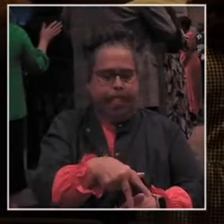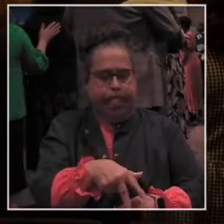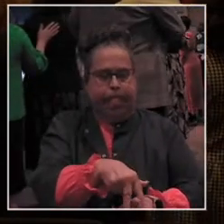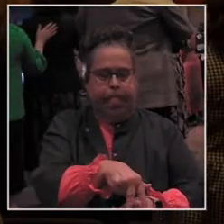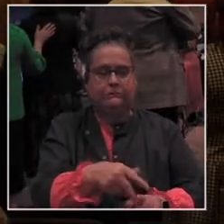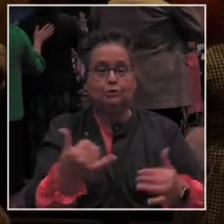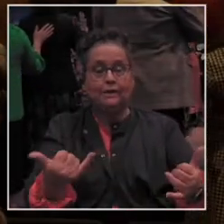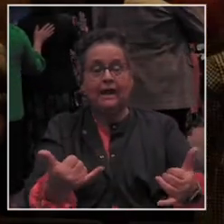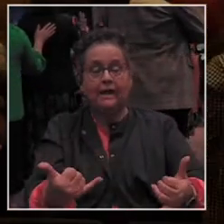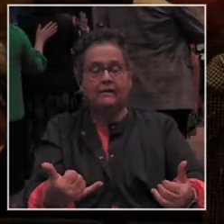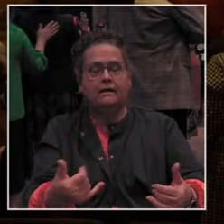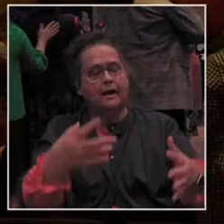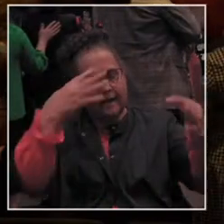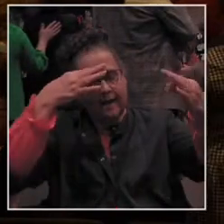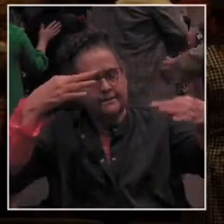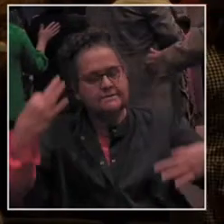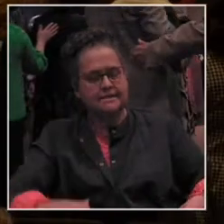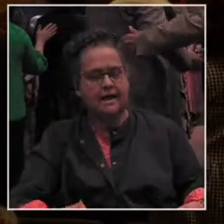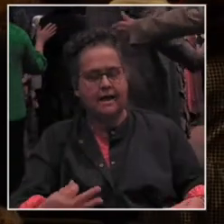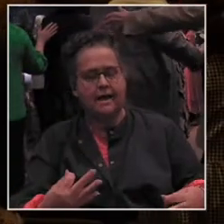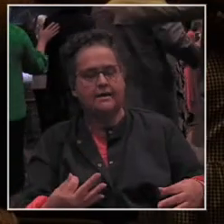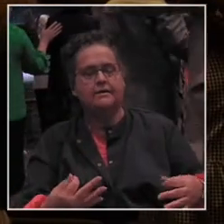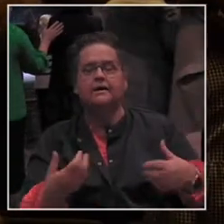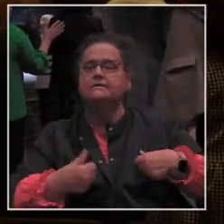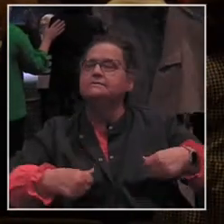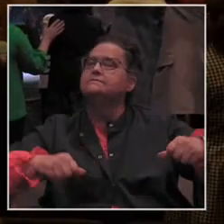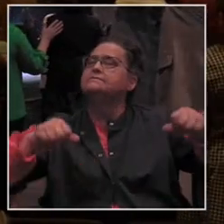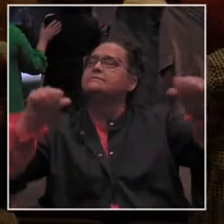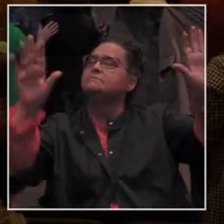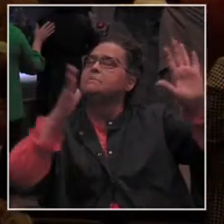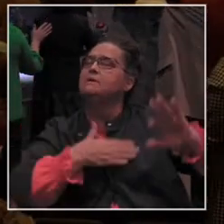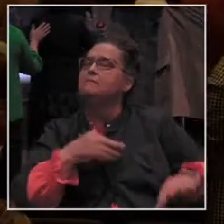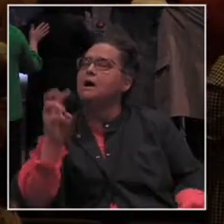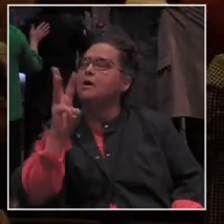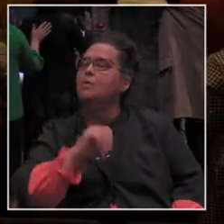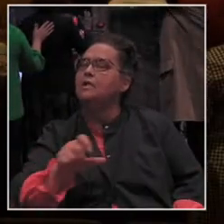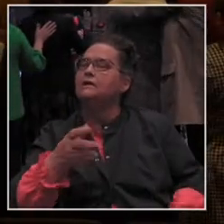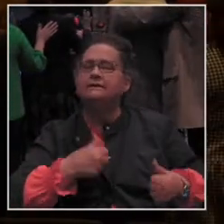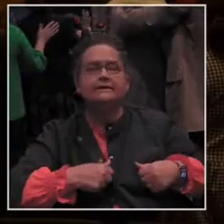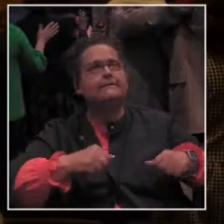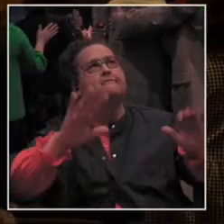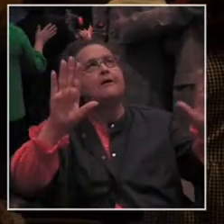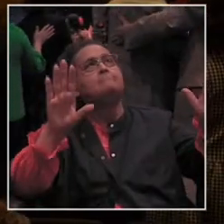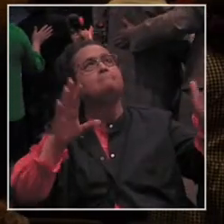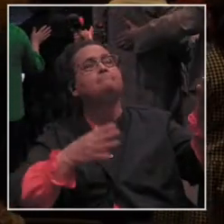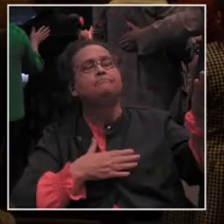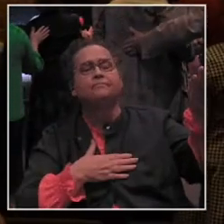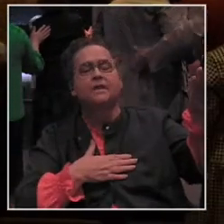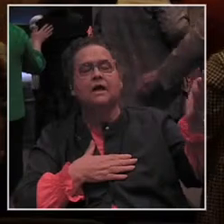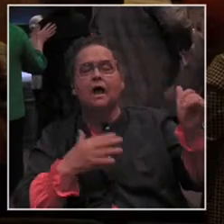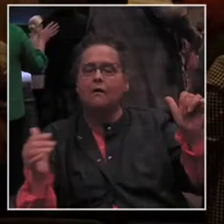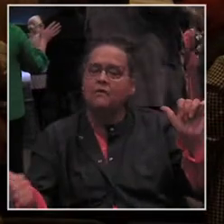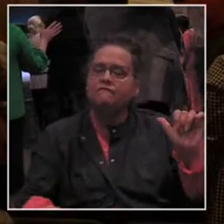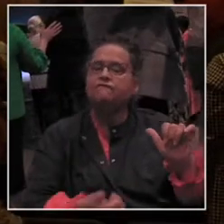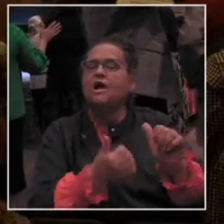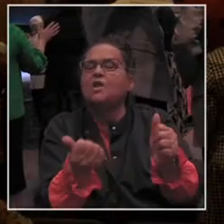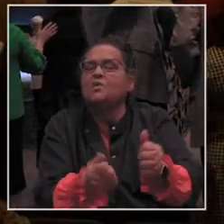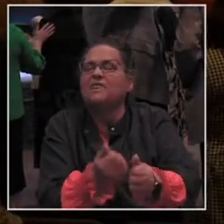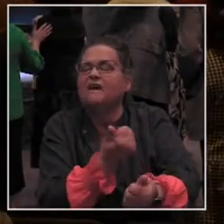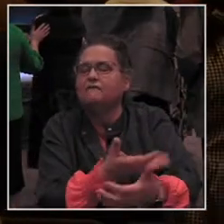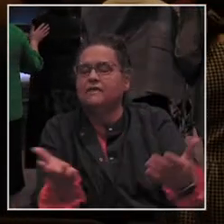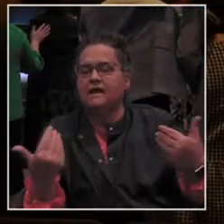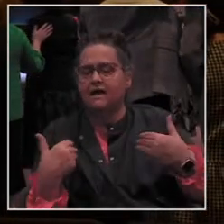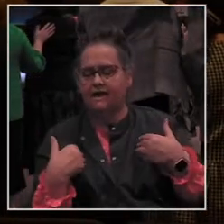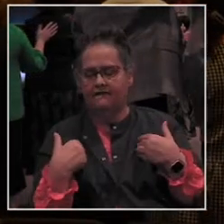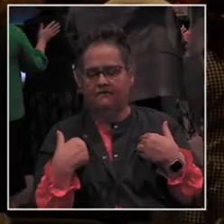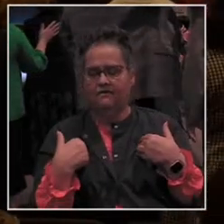but today I make up my mind that I'm going to submit my will and surrender my plans to you. God, I'm going to pursue after you with everything that I